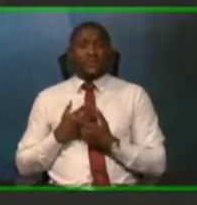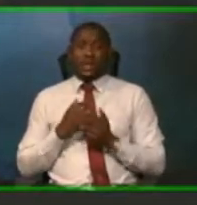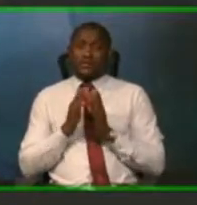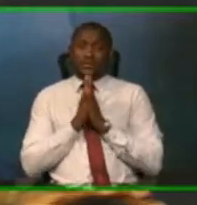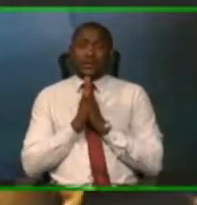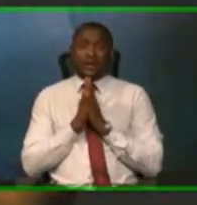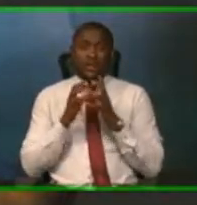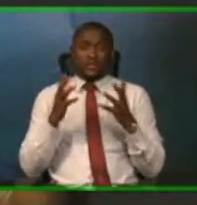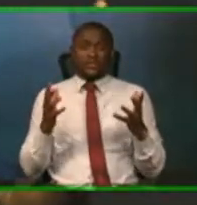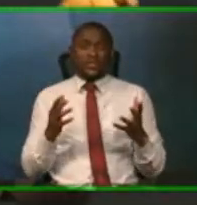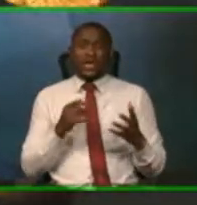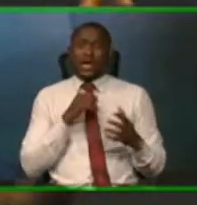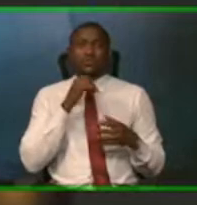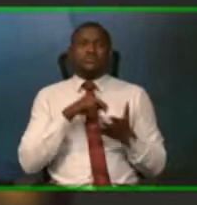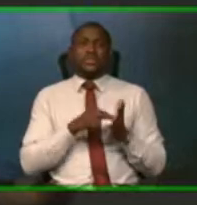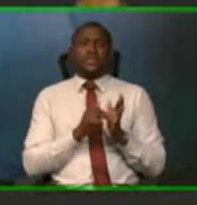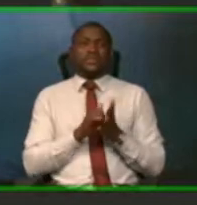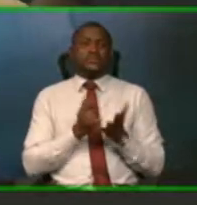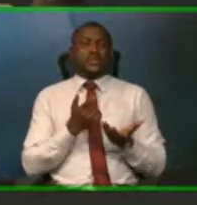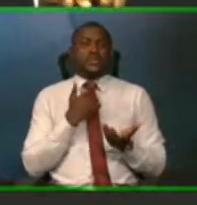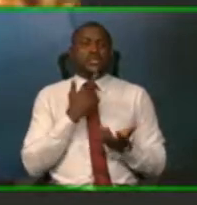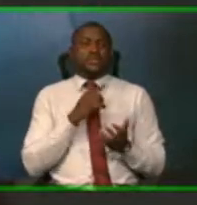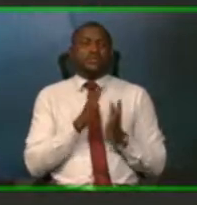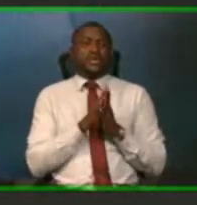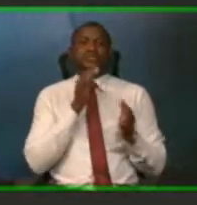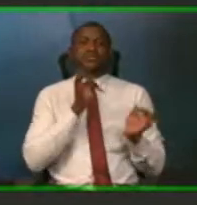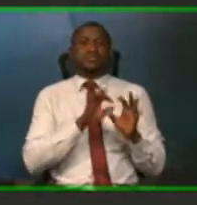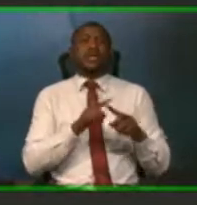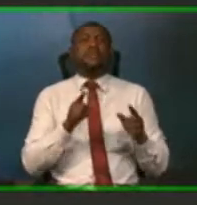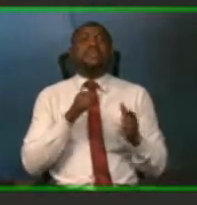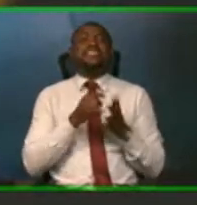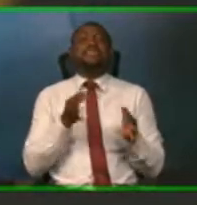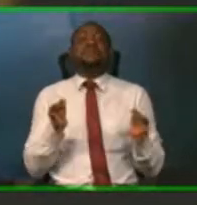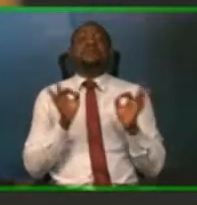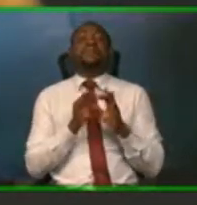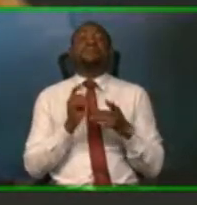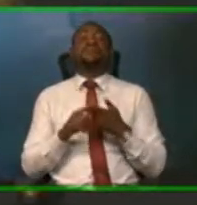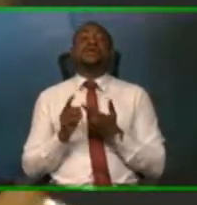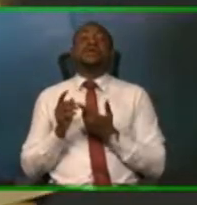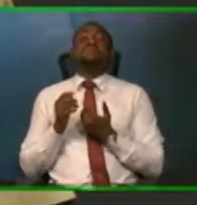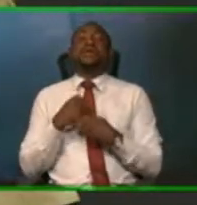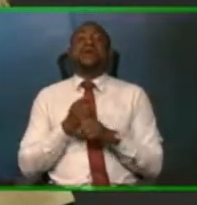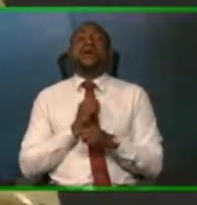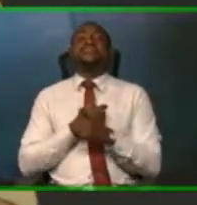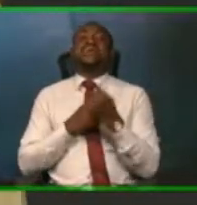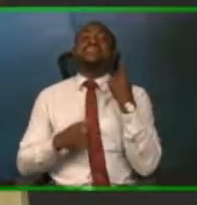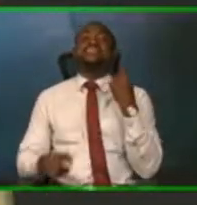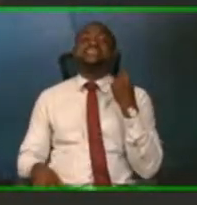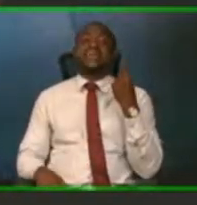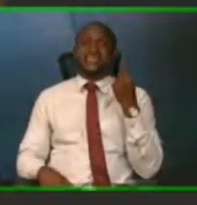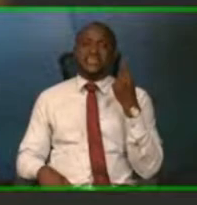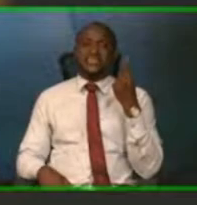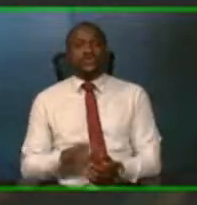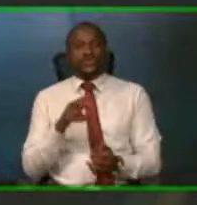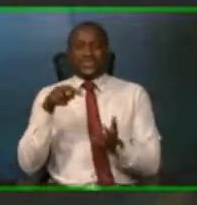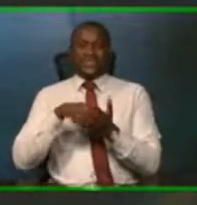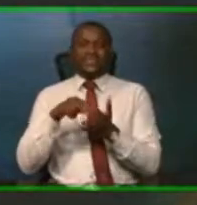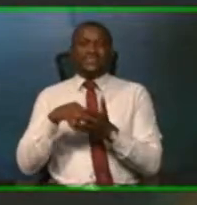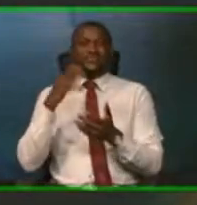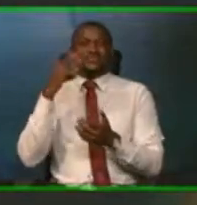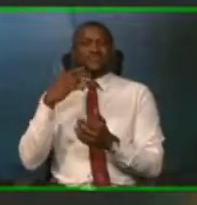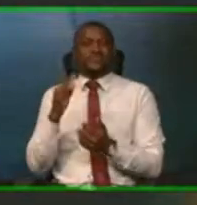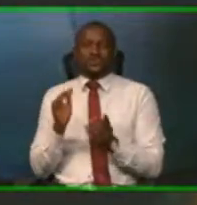that. I'm not downplaying it at all. But it is important to bring us, it is such revelations that have made us downplay all